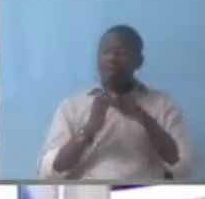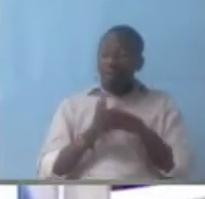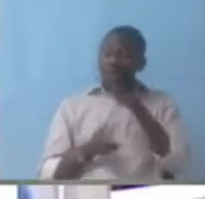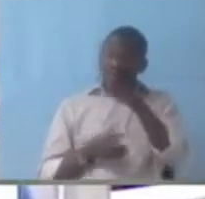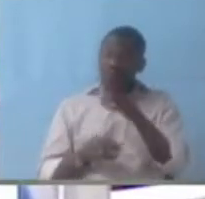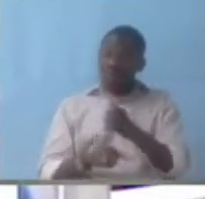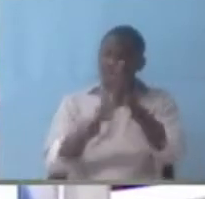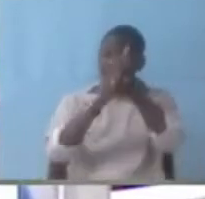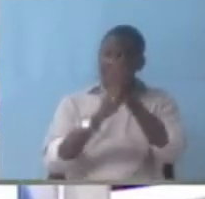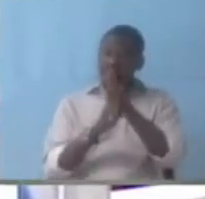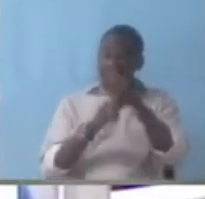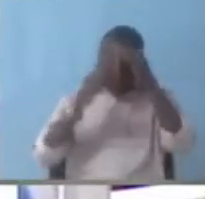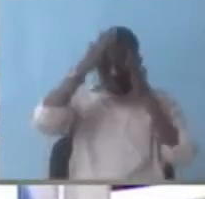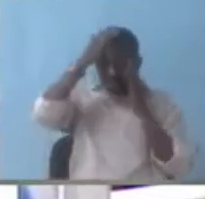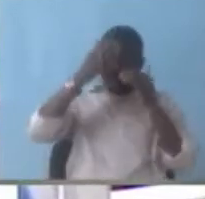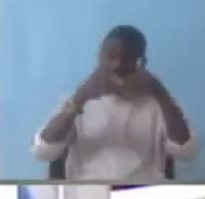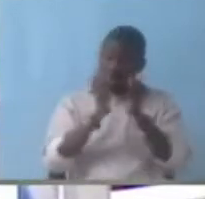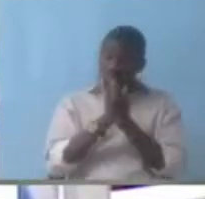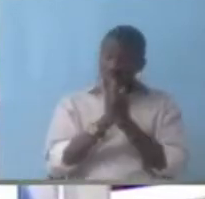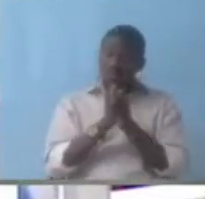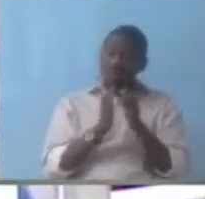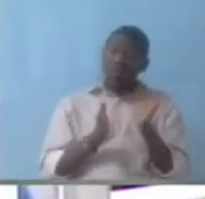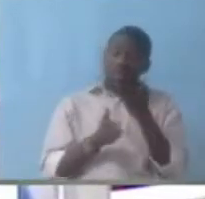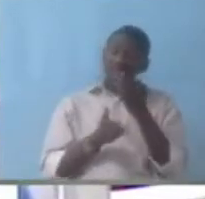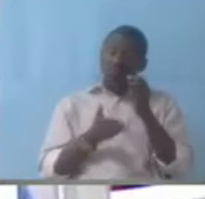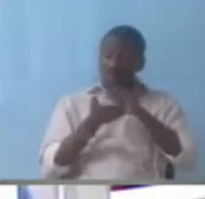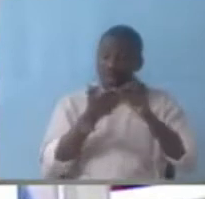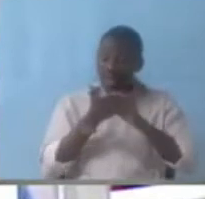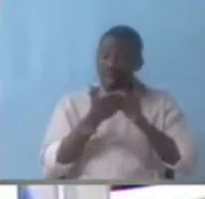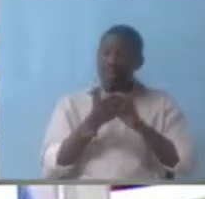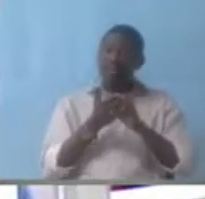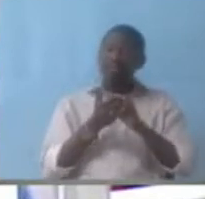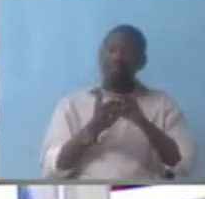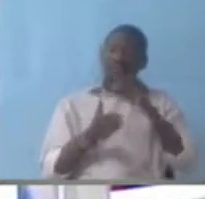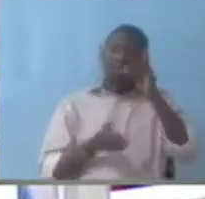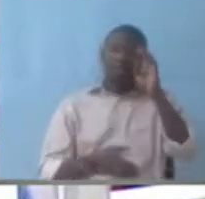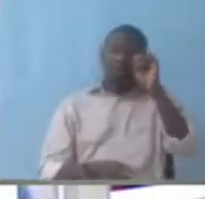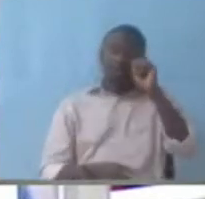draft the decrees. Kwa itele edema puruka nyin degree nyin taki, safe.